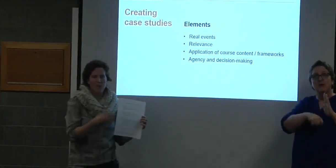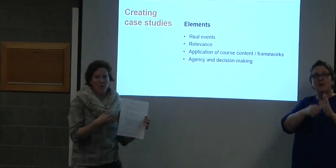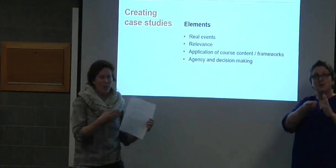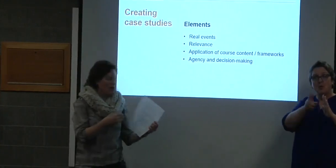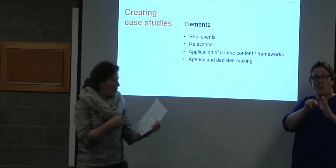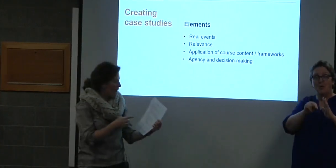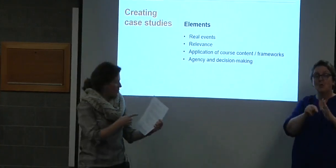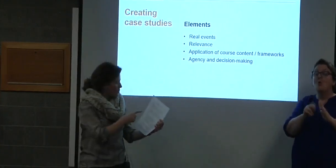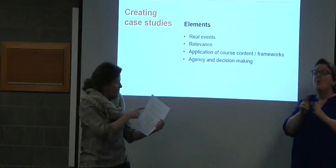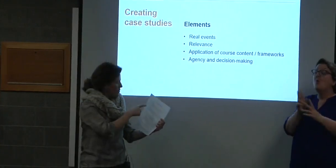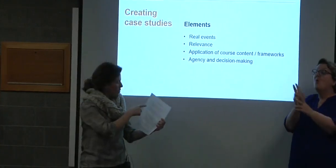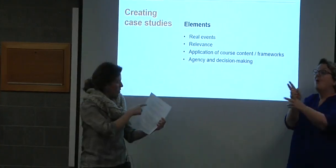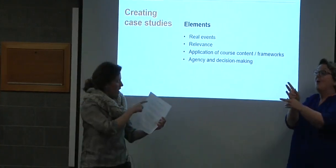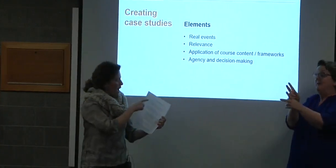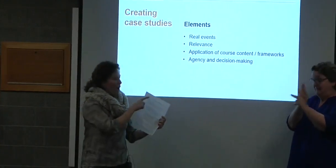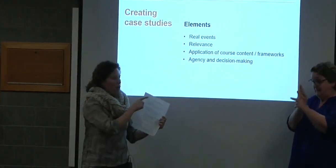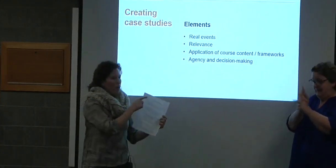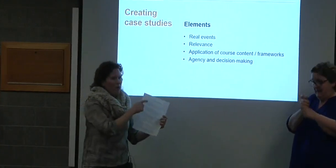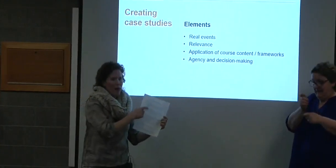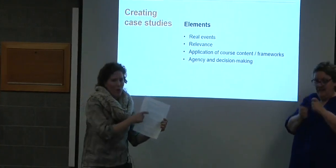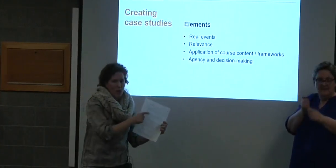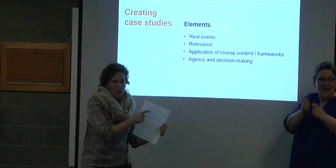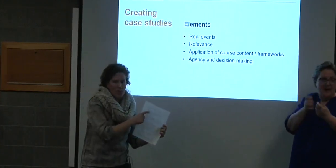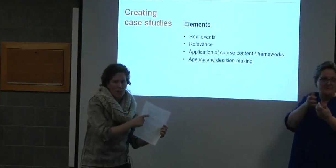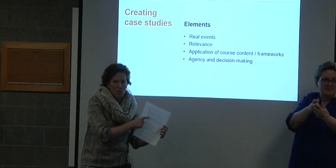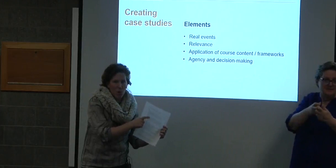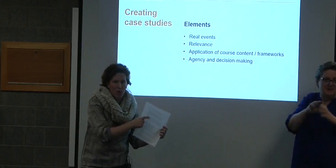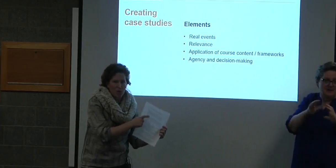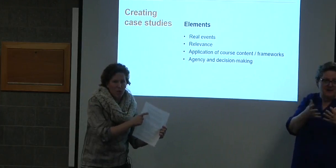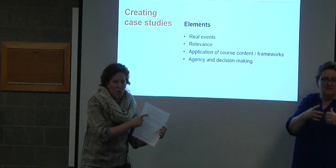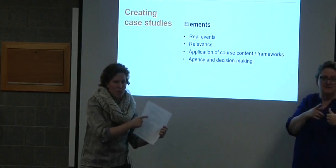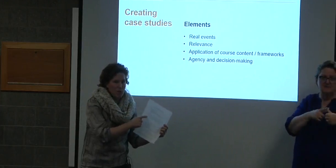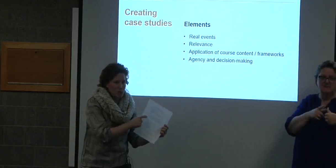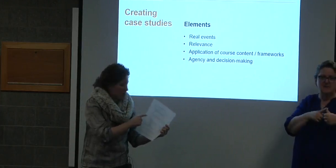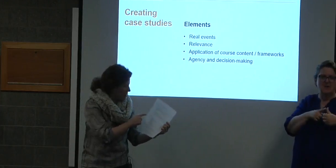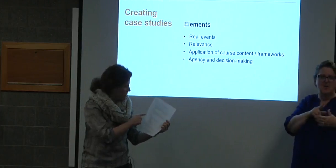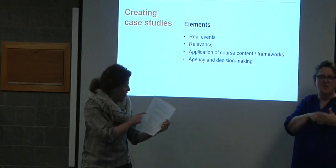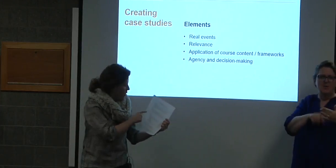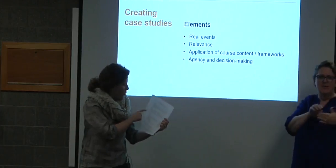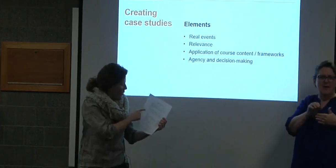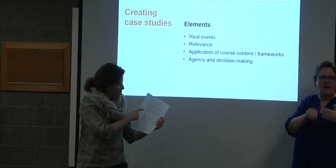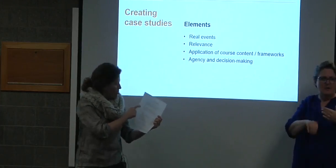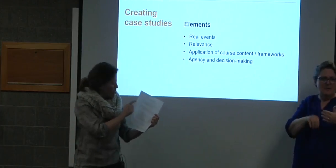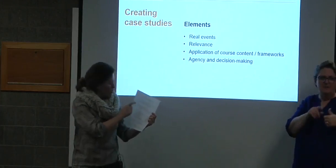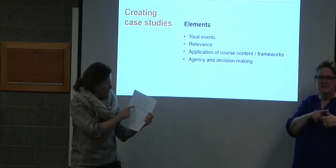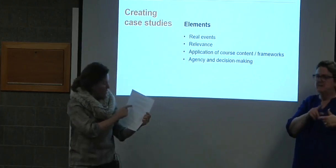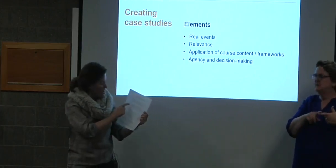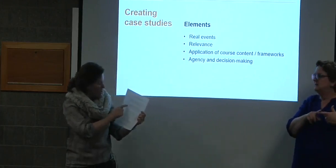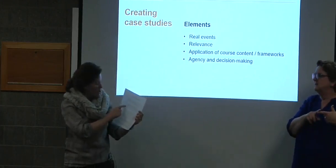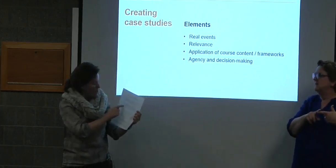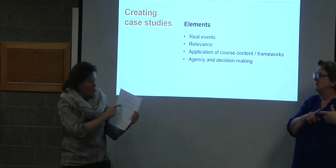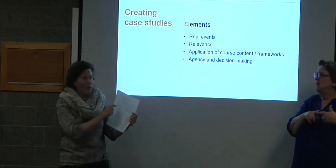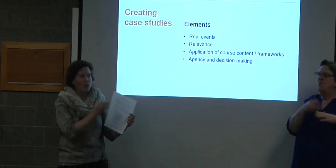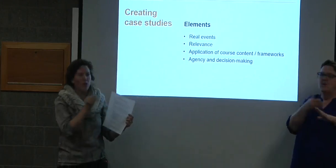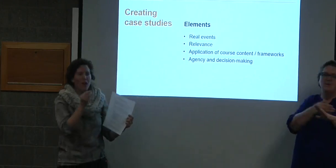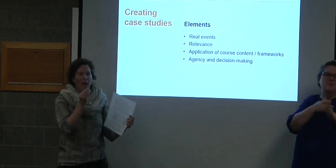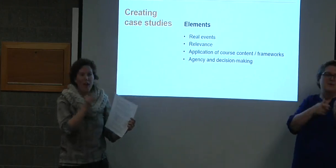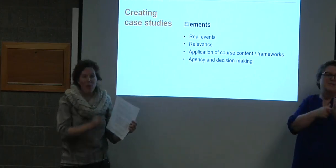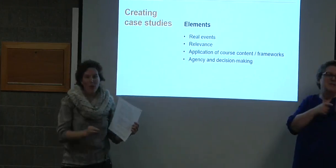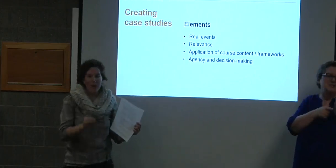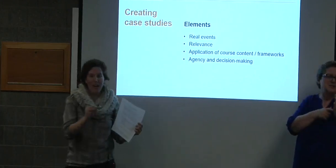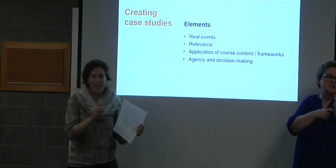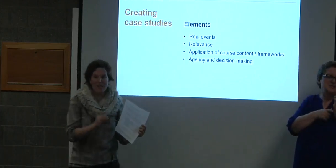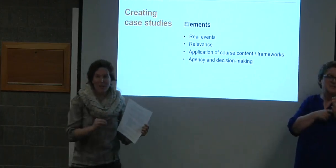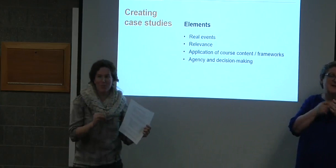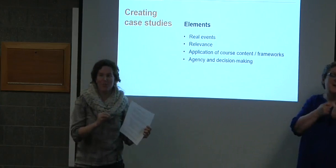through how to adapt one in class, right? So what are the outcomes that you want for your students? What are the preconditions, right?